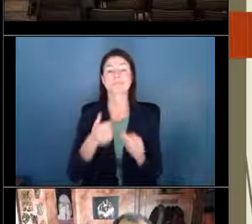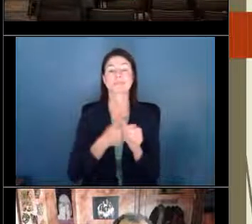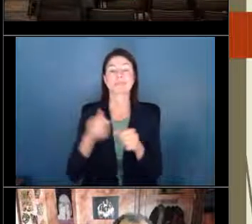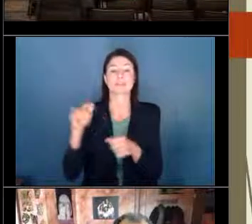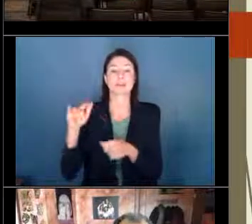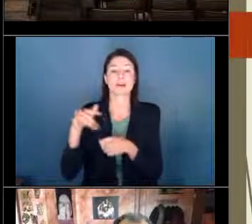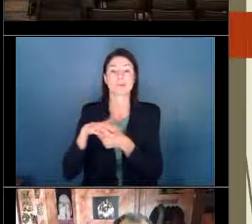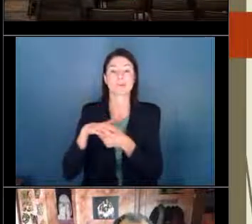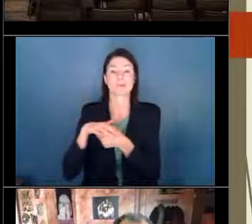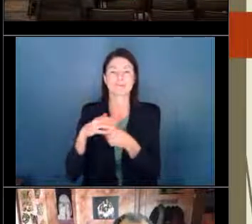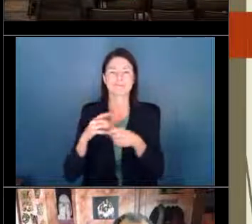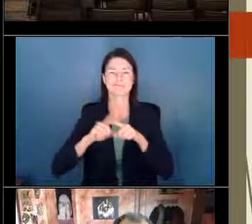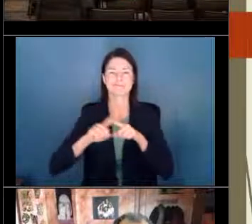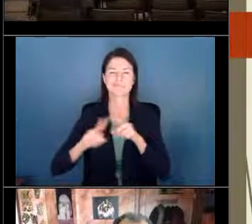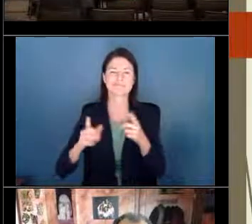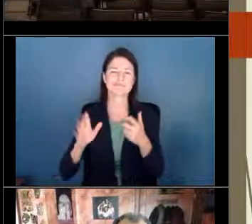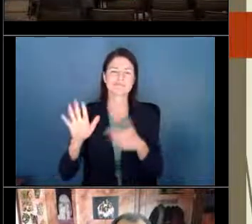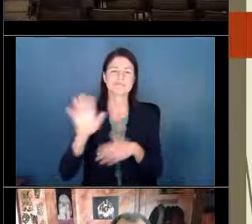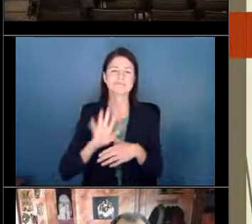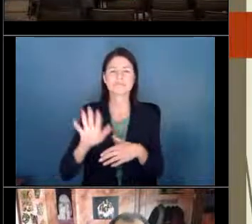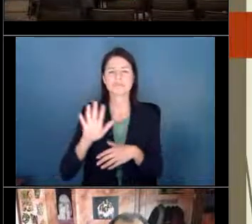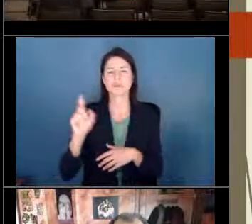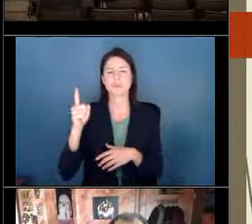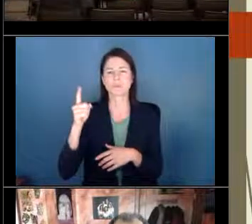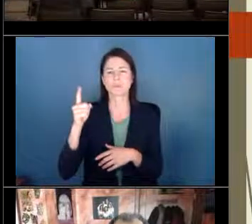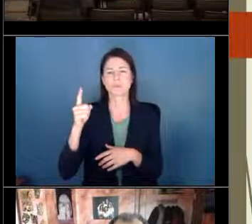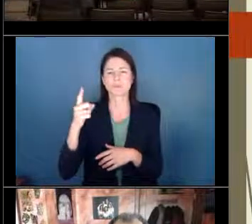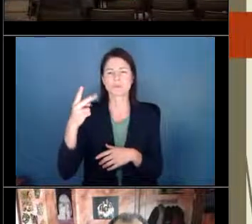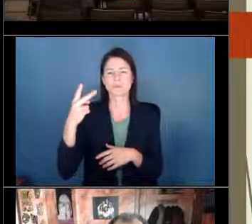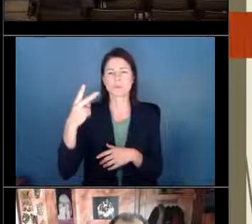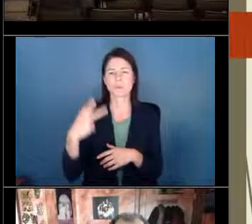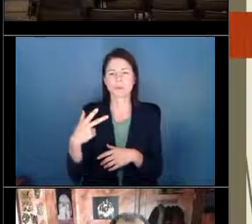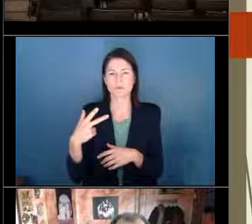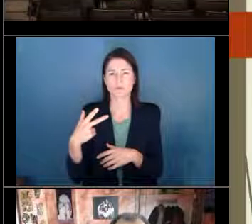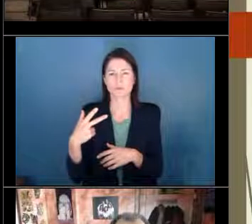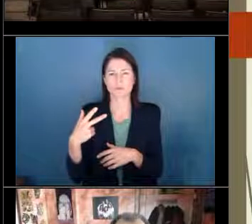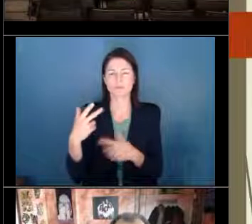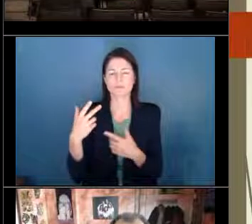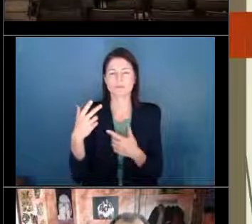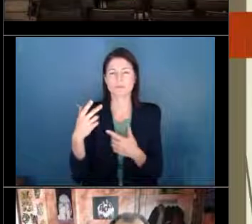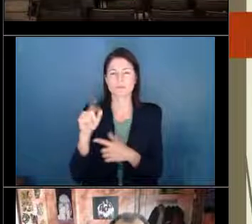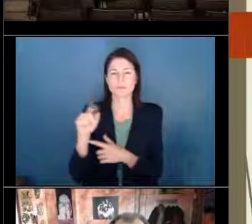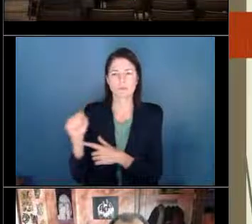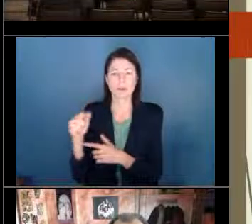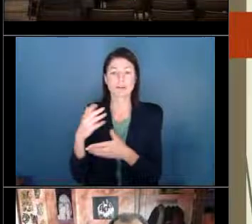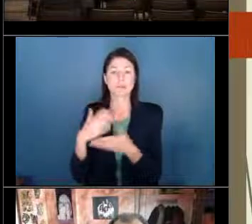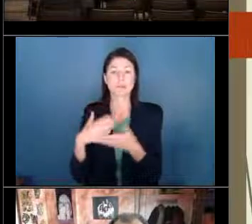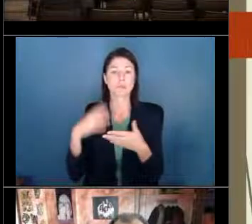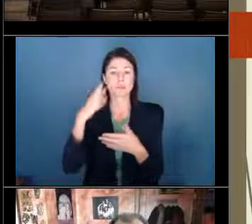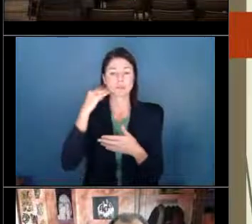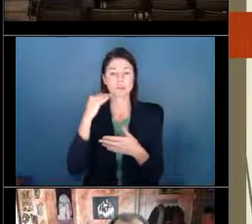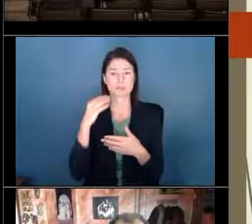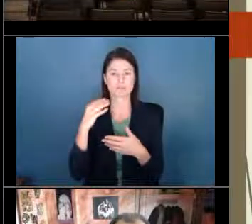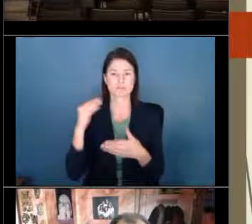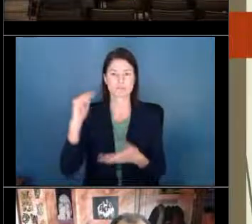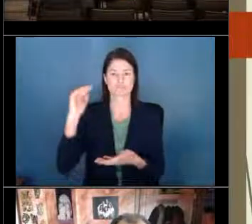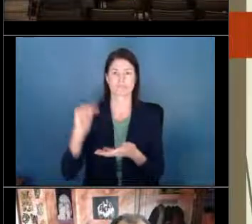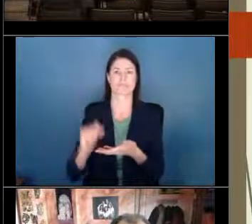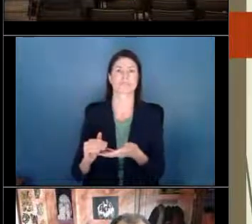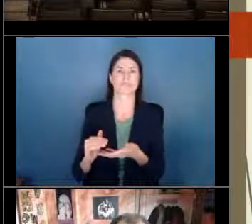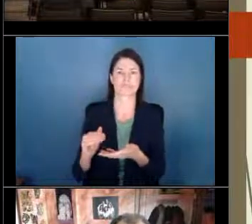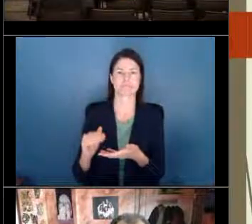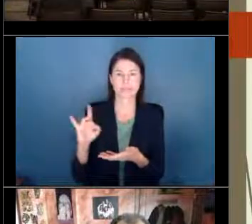drop was 2/3 in 2020. Some experienced a little less than that. Some experienced as much as